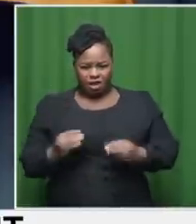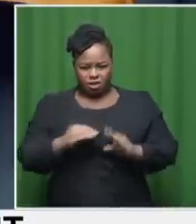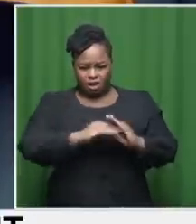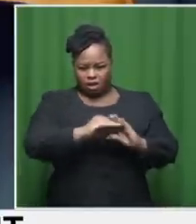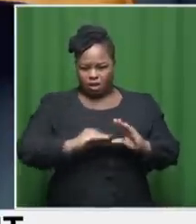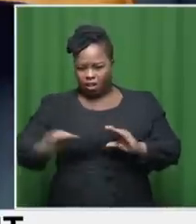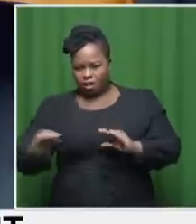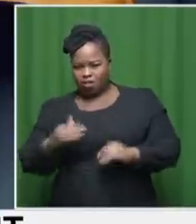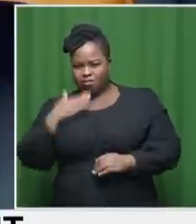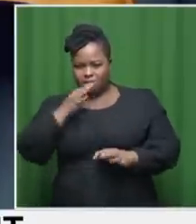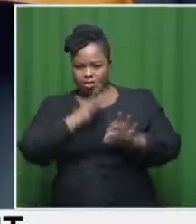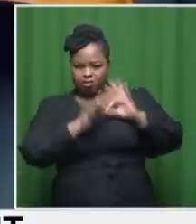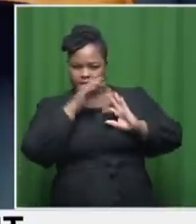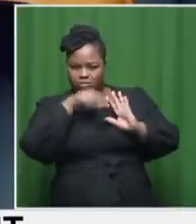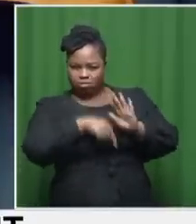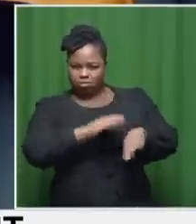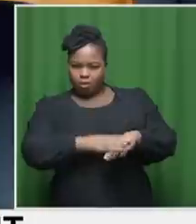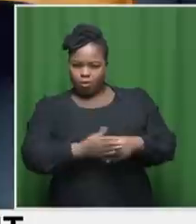that?